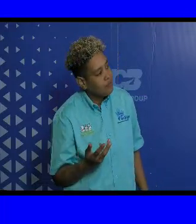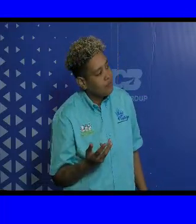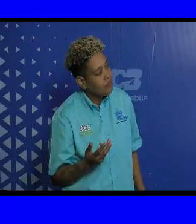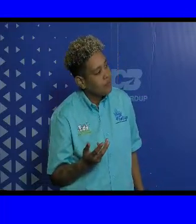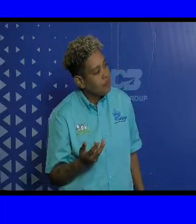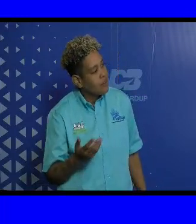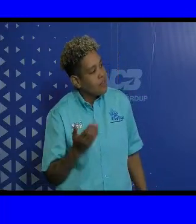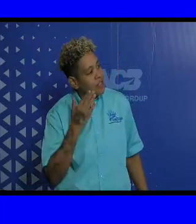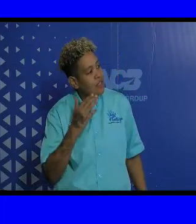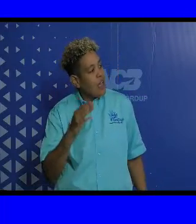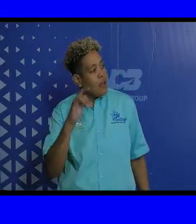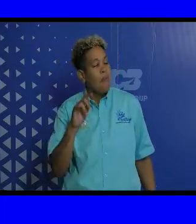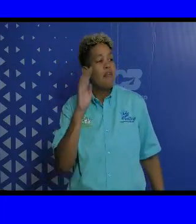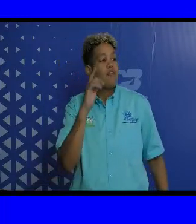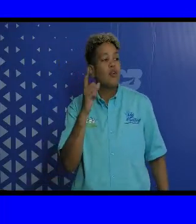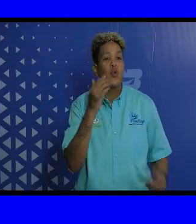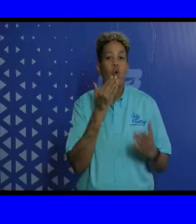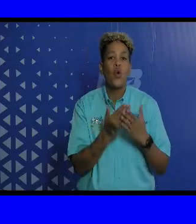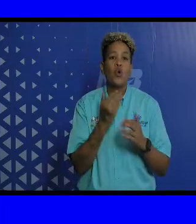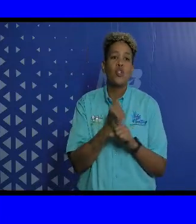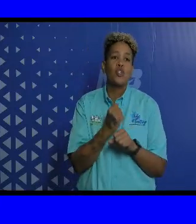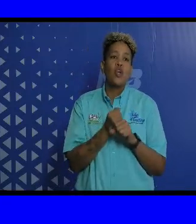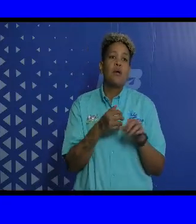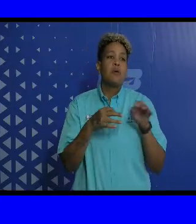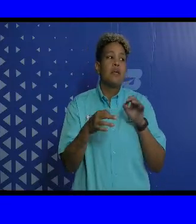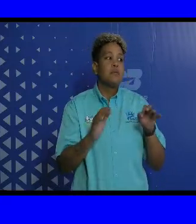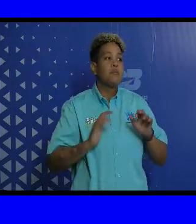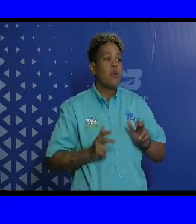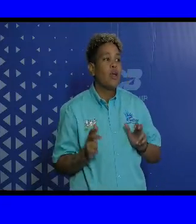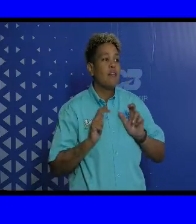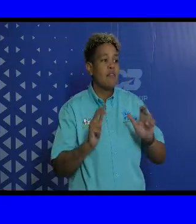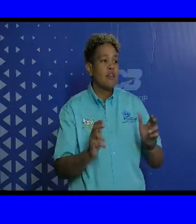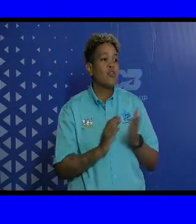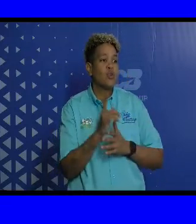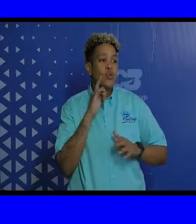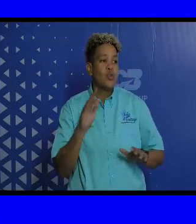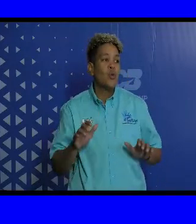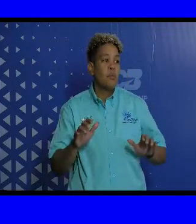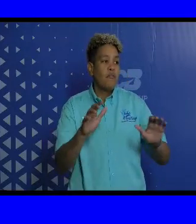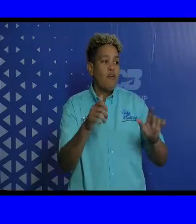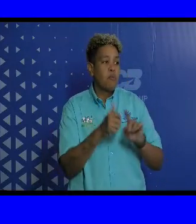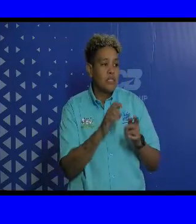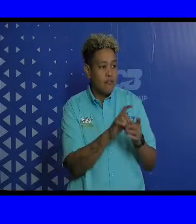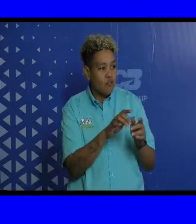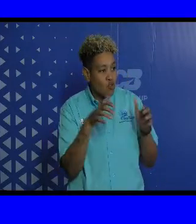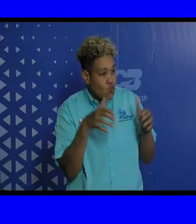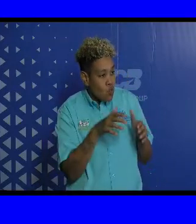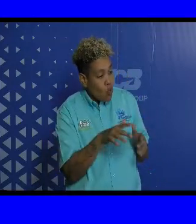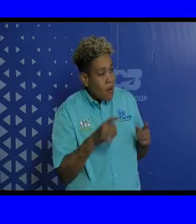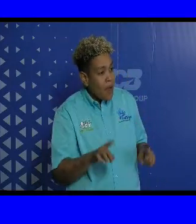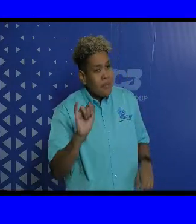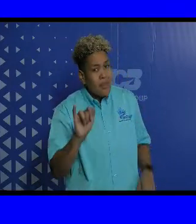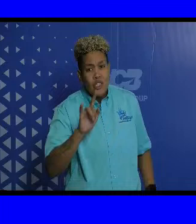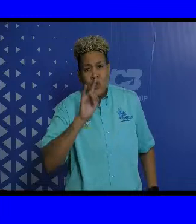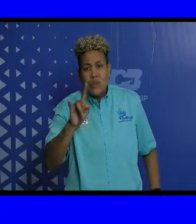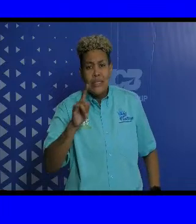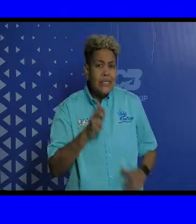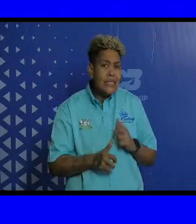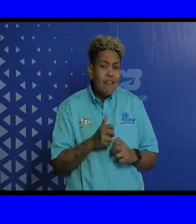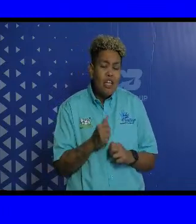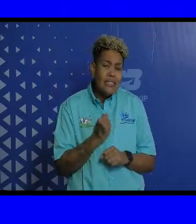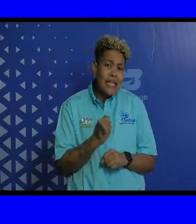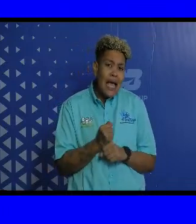So thanks, Malcolm, for doing a great job of walking our investors through the financial performance of the group. That is a really difficult